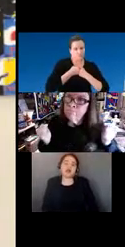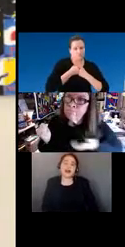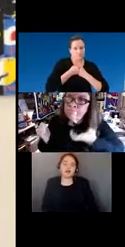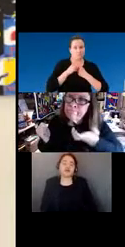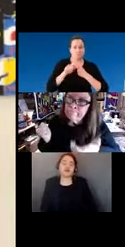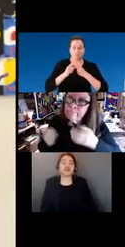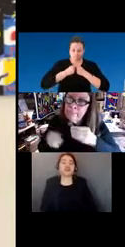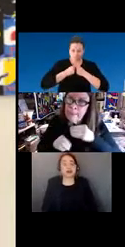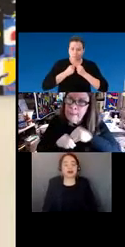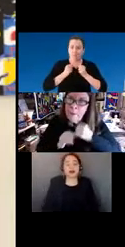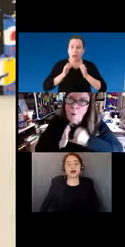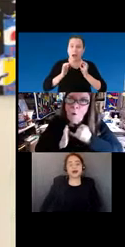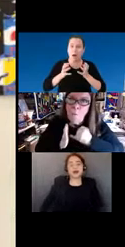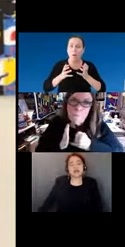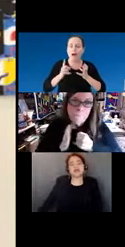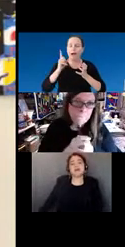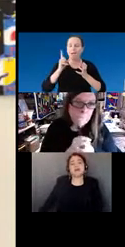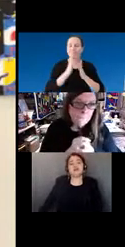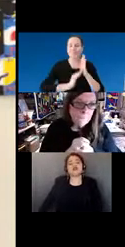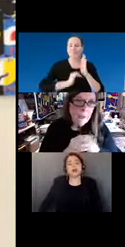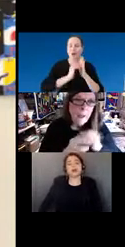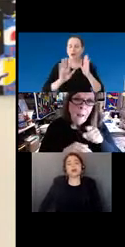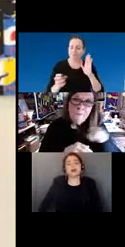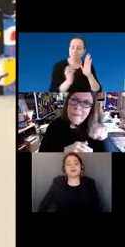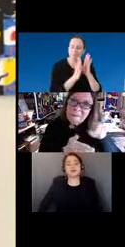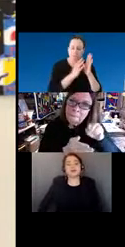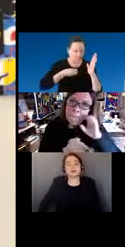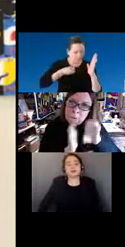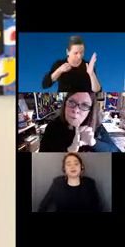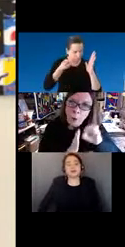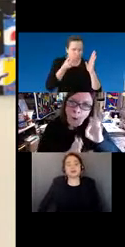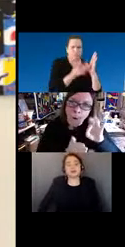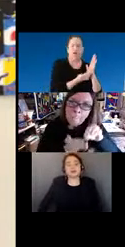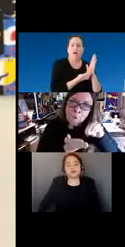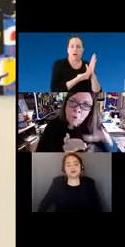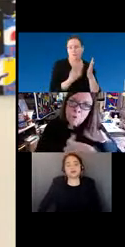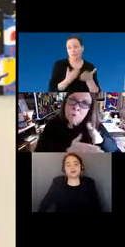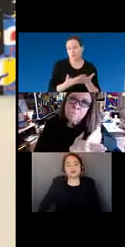they were able to share some of that trauma.